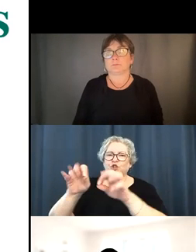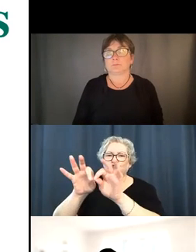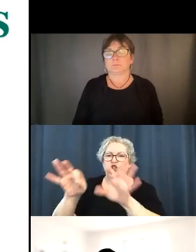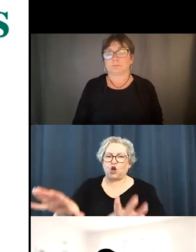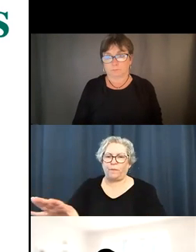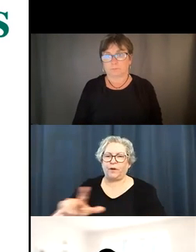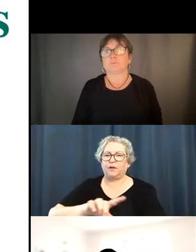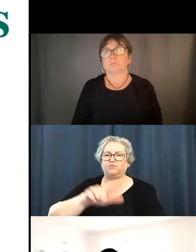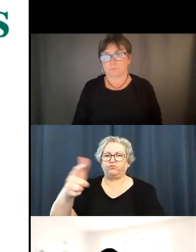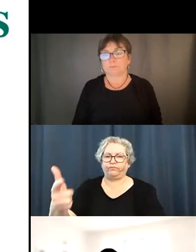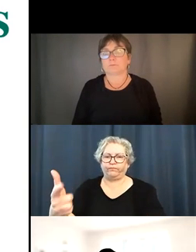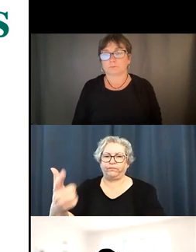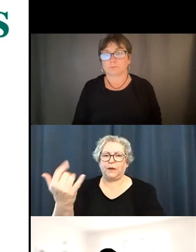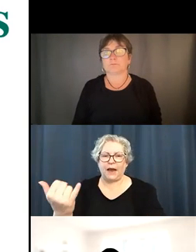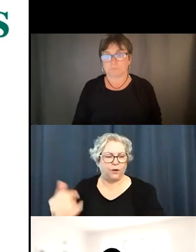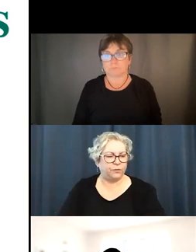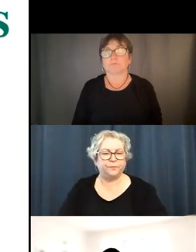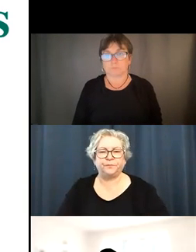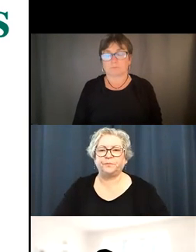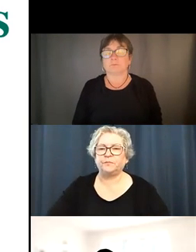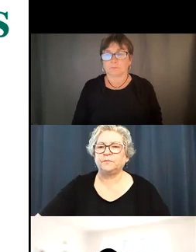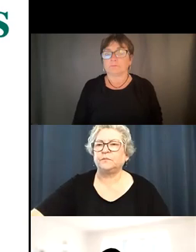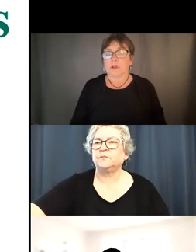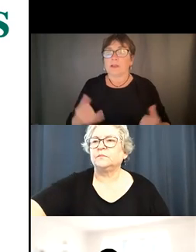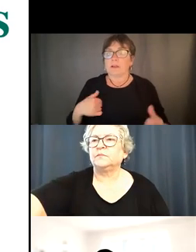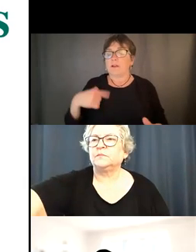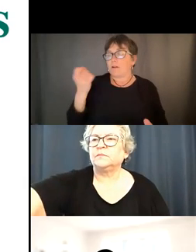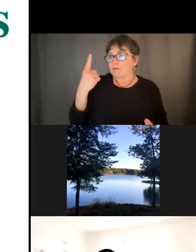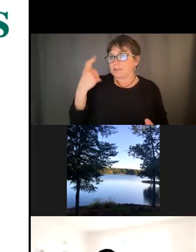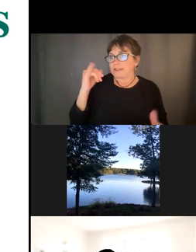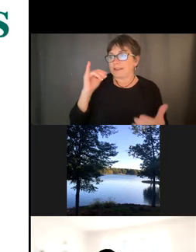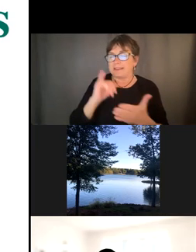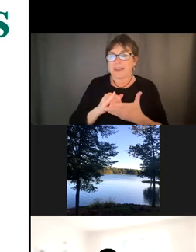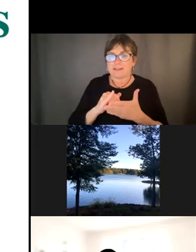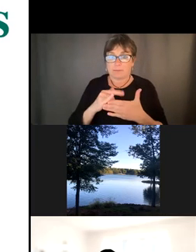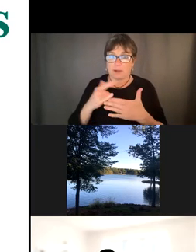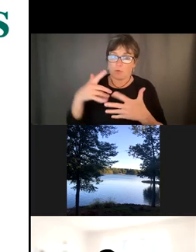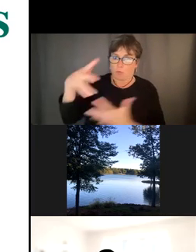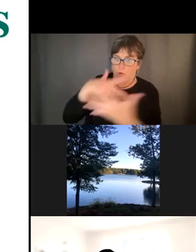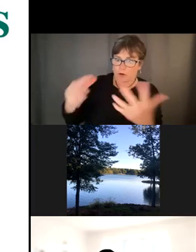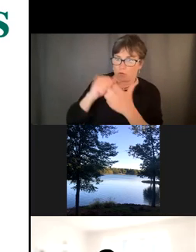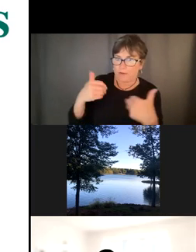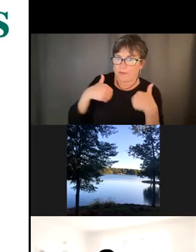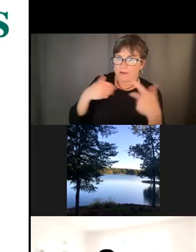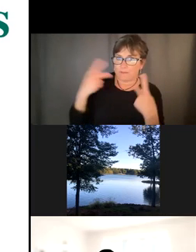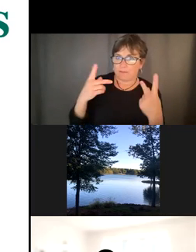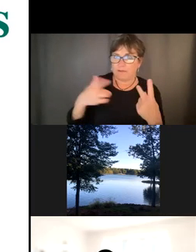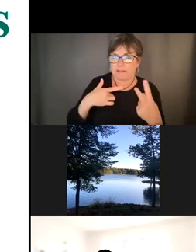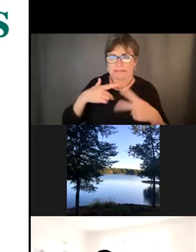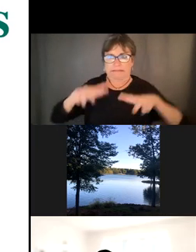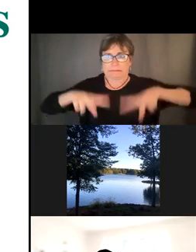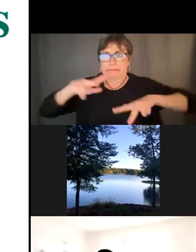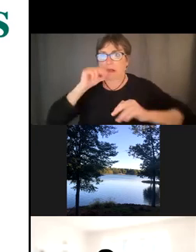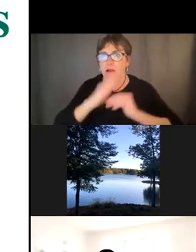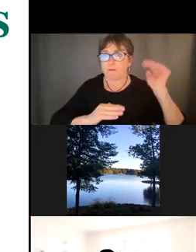that can be really, really uncomfortable for some because it's not natural. And the last bullet here is to help